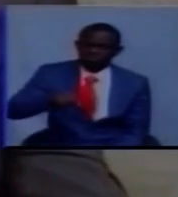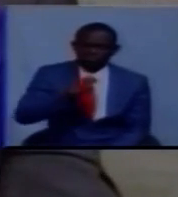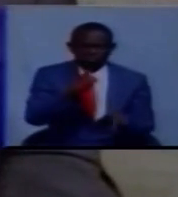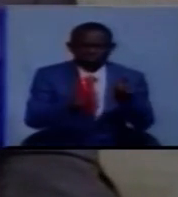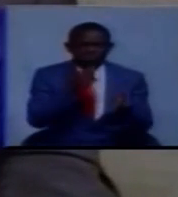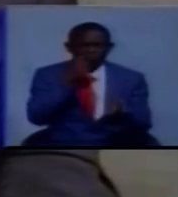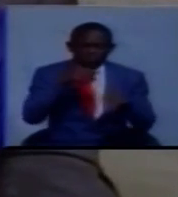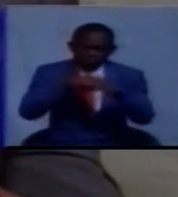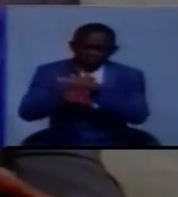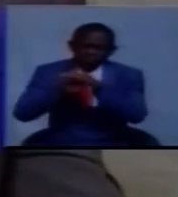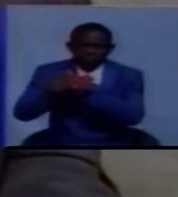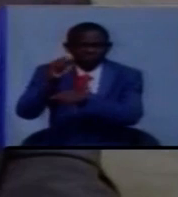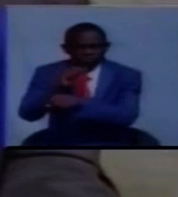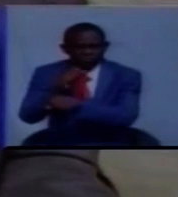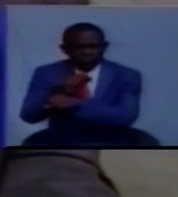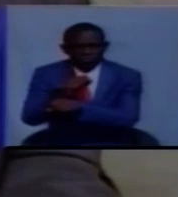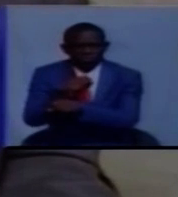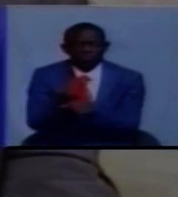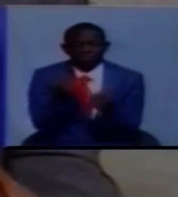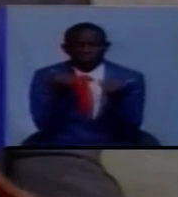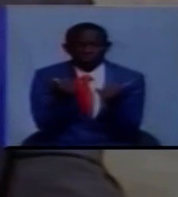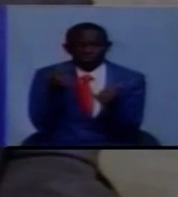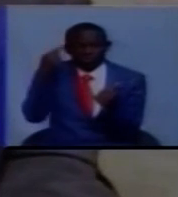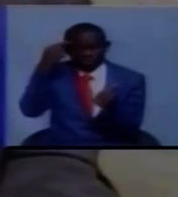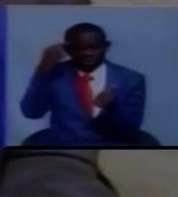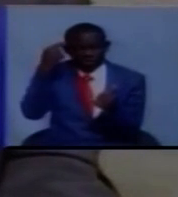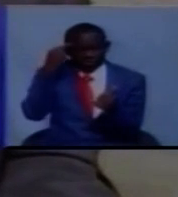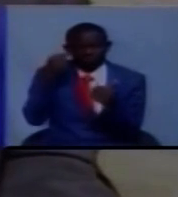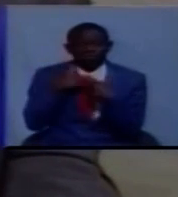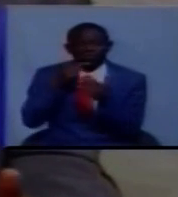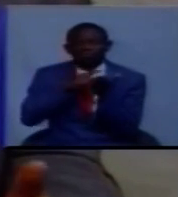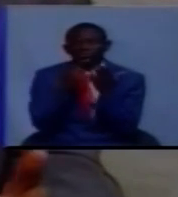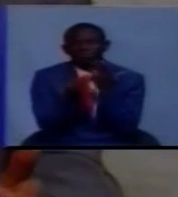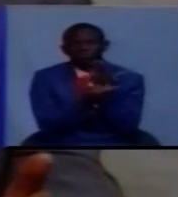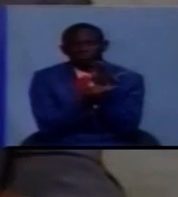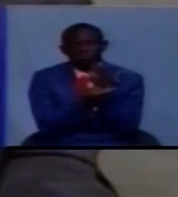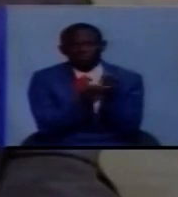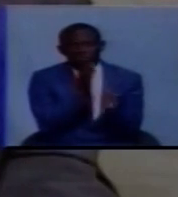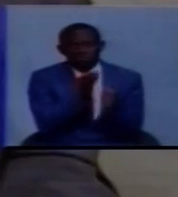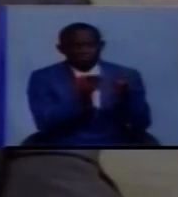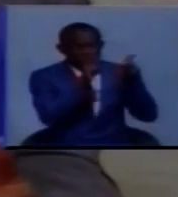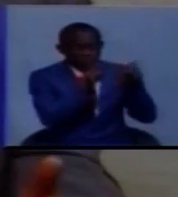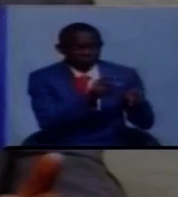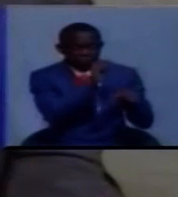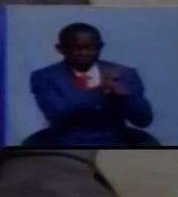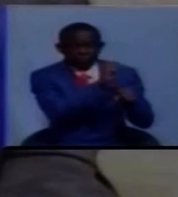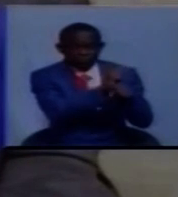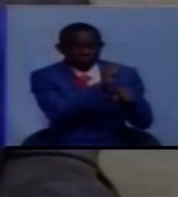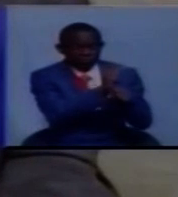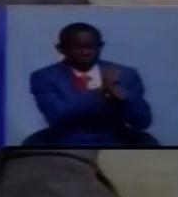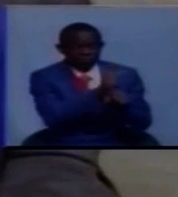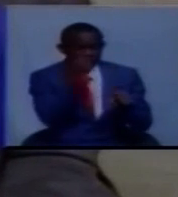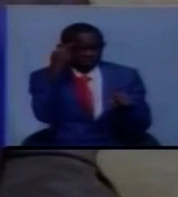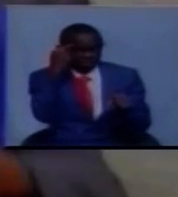performance-based assessment before one is promoted or before one is kept into that employment or before one